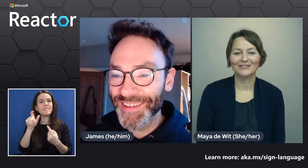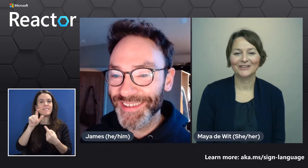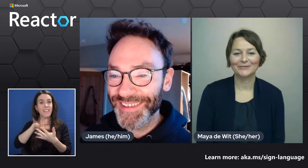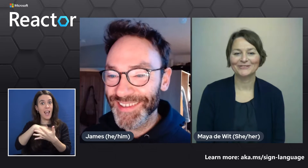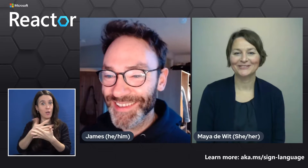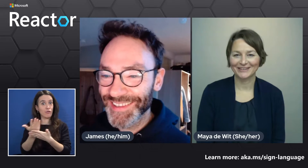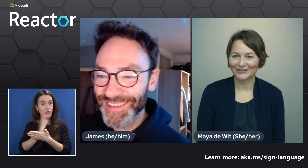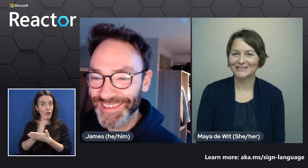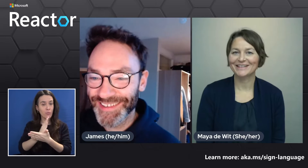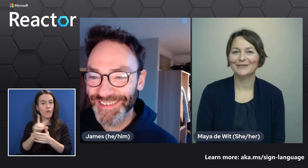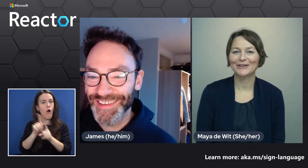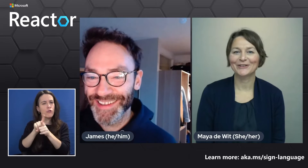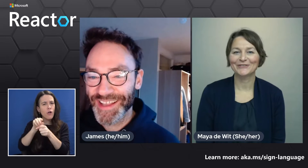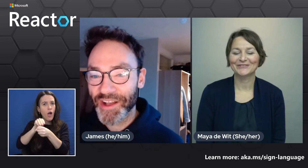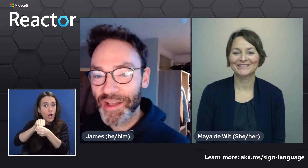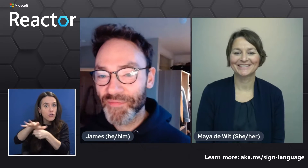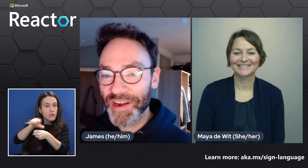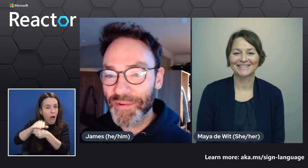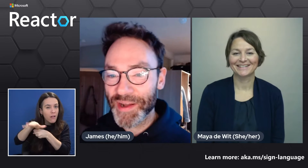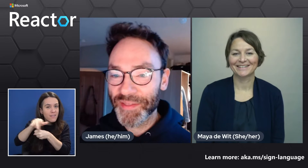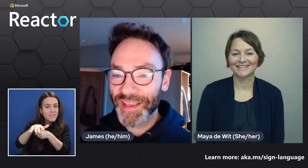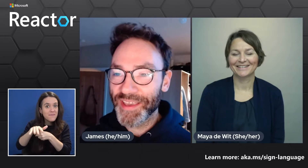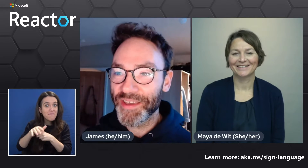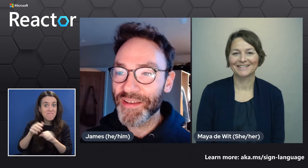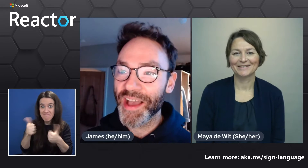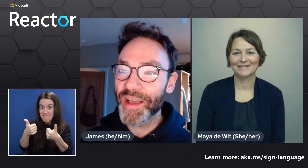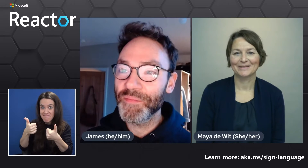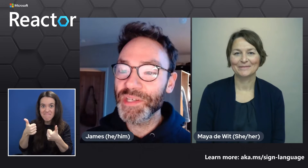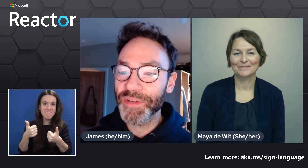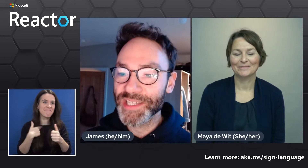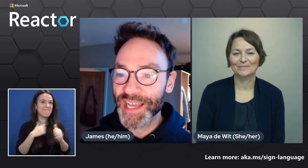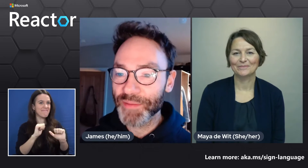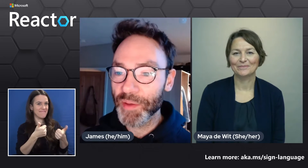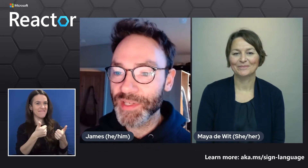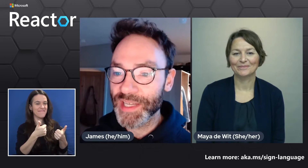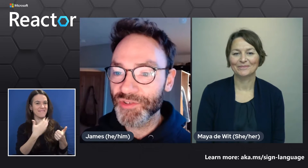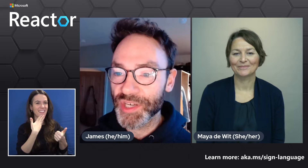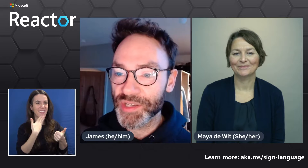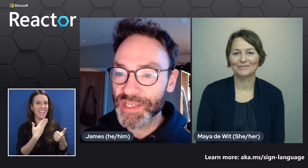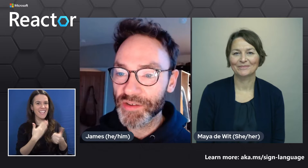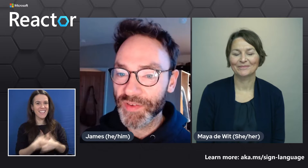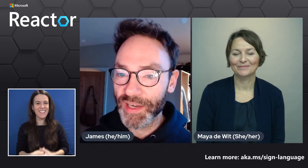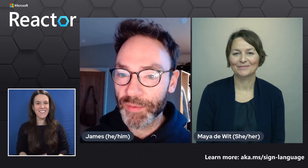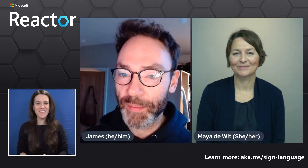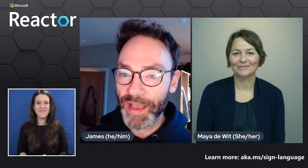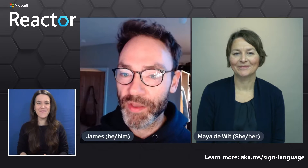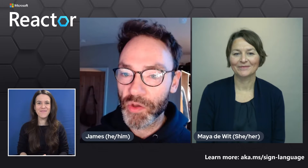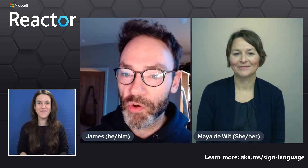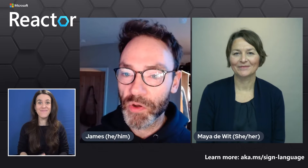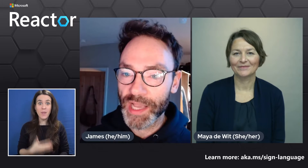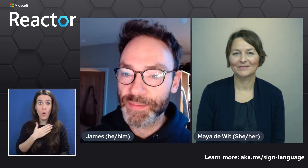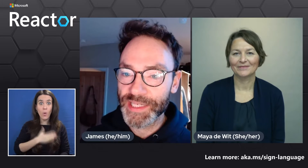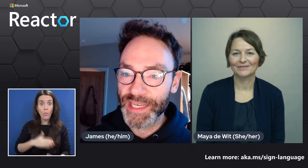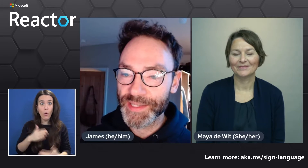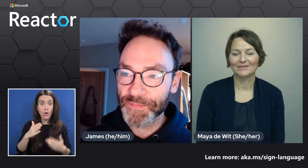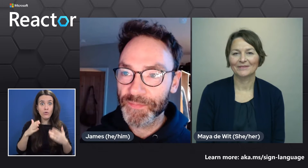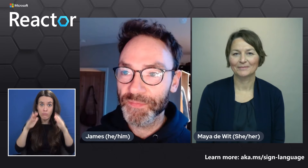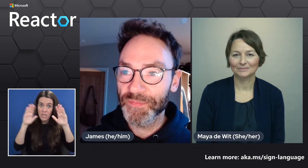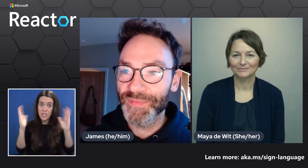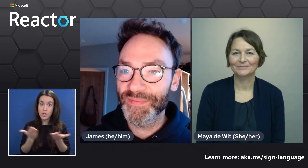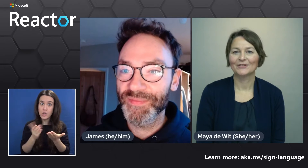you? Good, how are you? I'm very well, thank you. Do you want to just take a moment to introduce yourself and a little bit about your